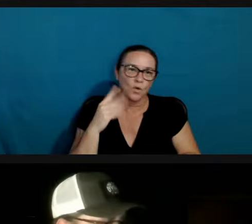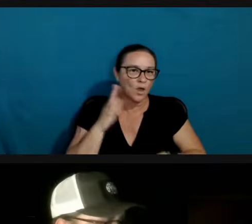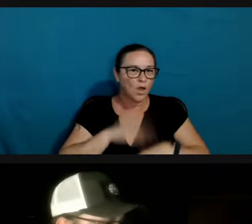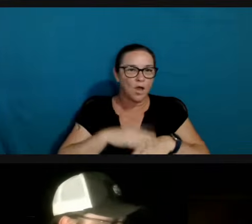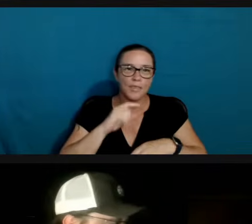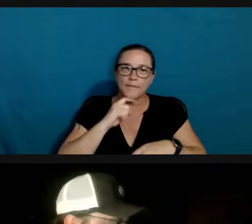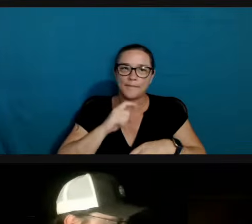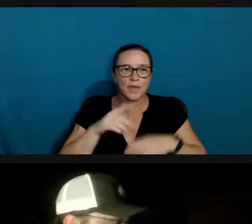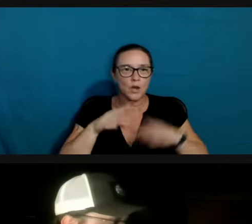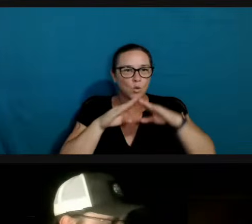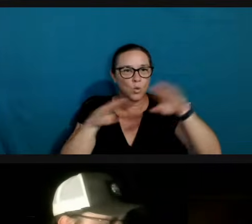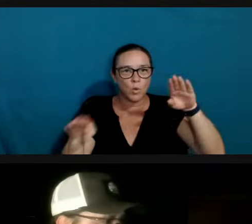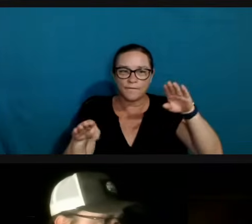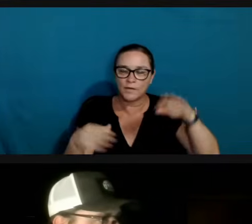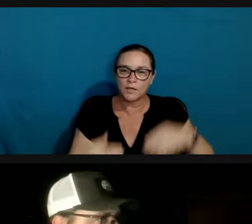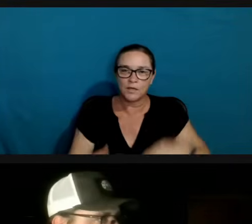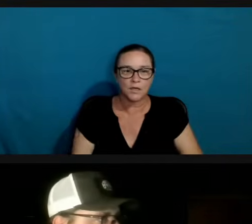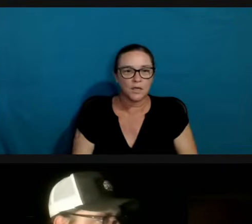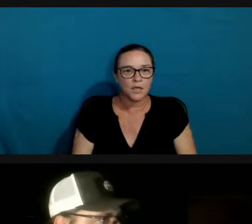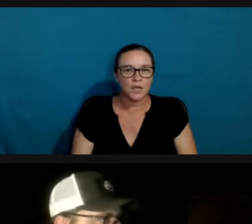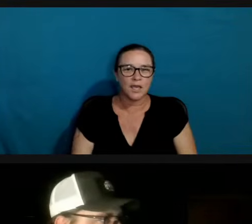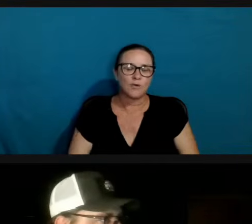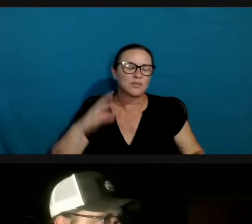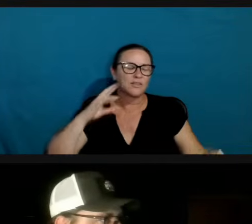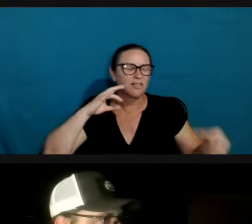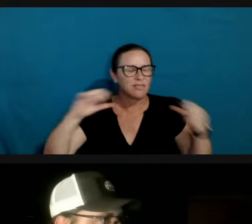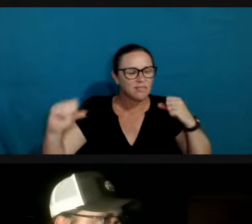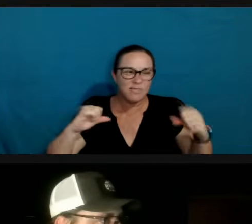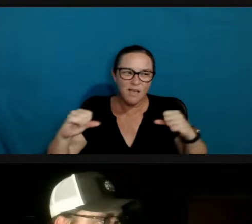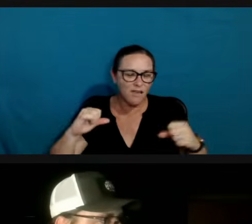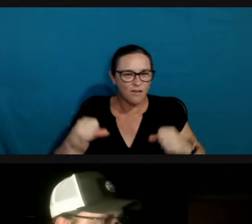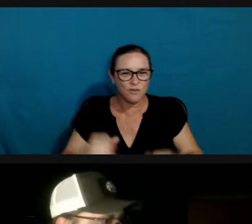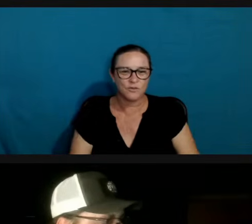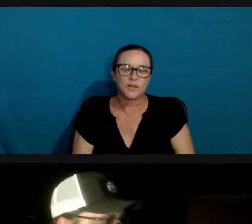hear anything else really. It was deafening. Yeah.